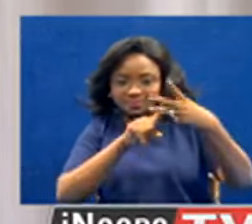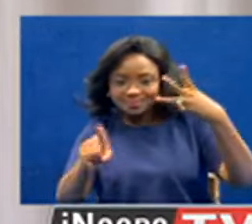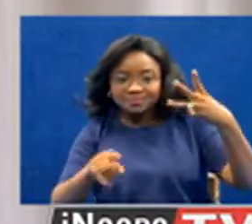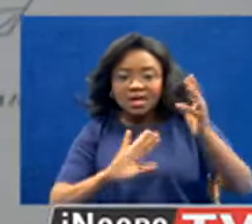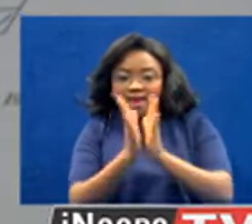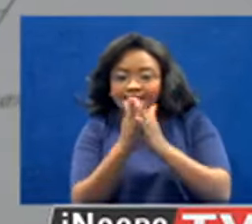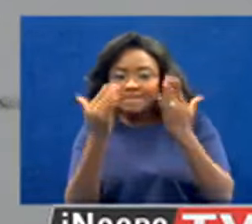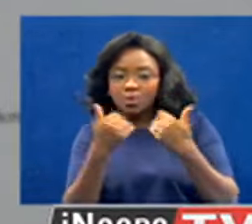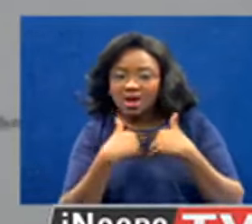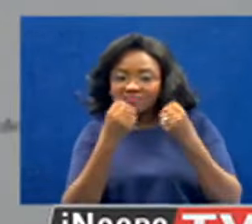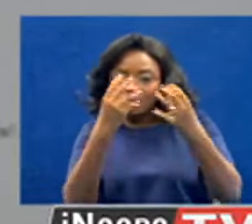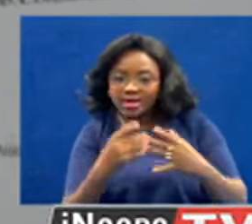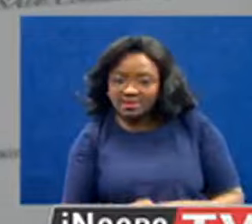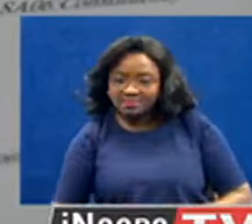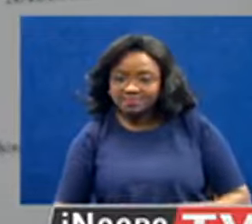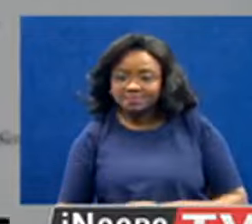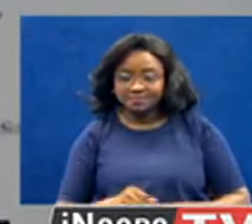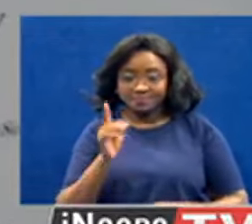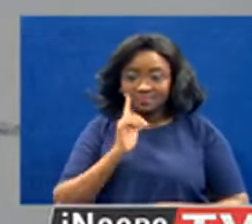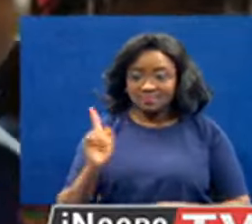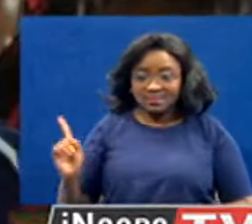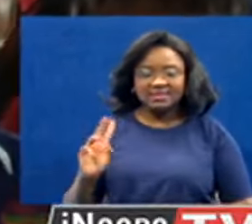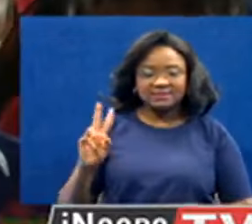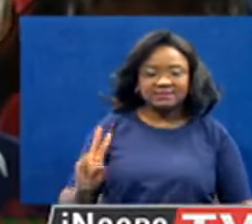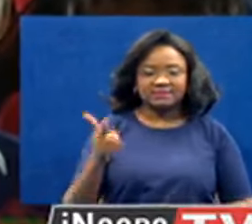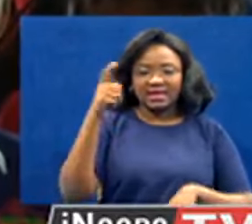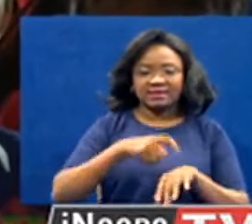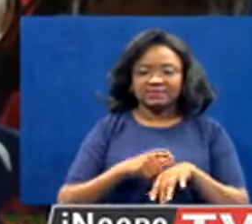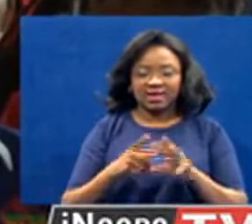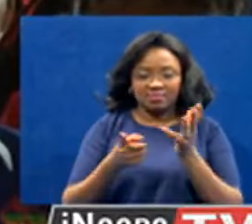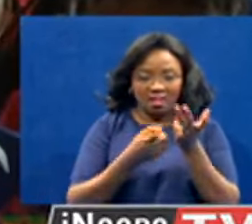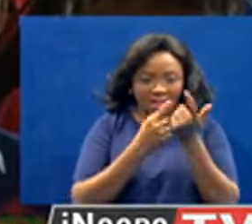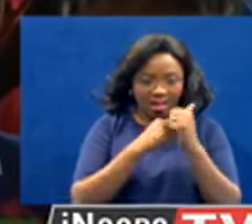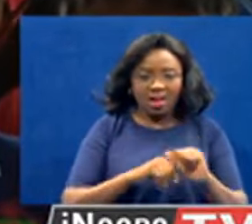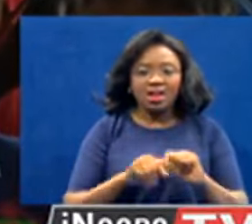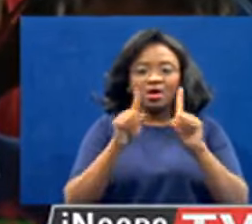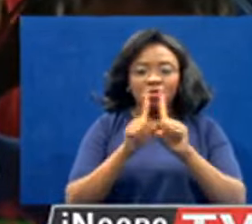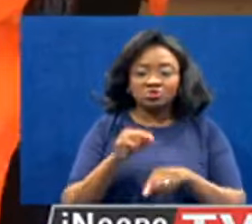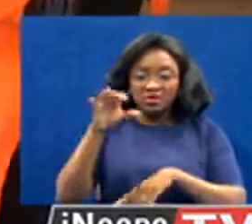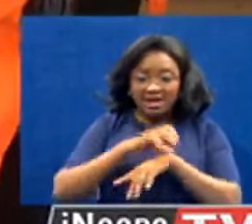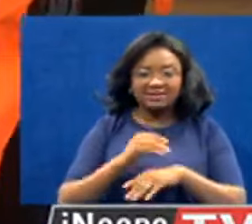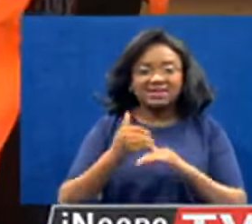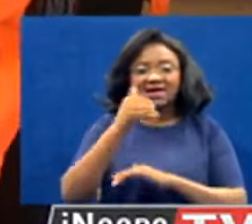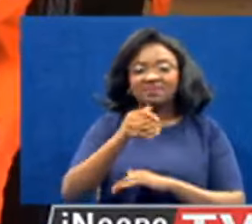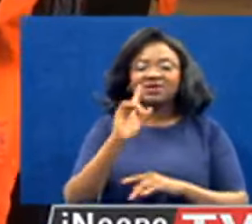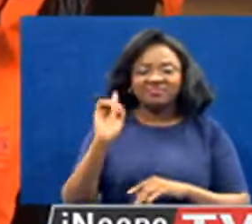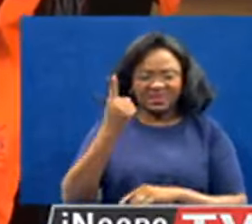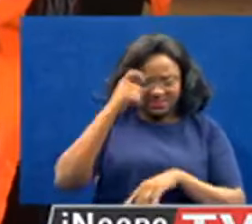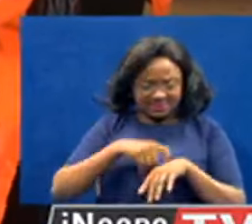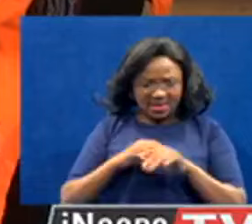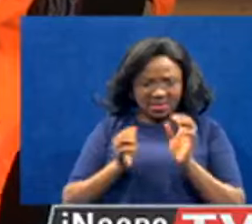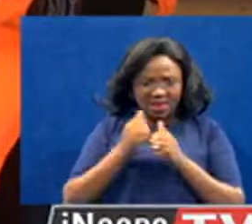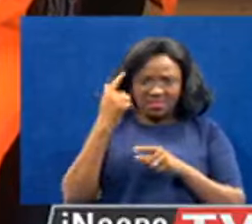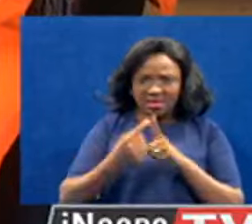our schools? This is the second census of the basic education sector, and it comes 17 years after the first one done